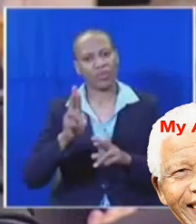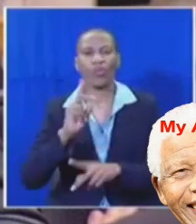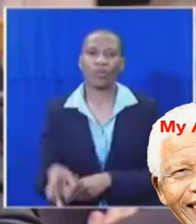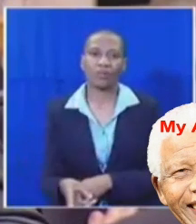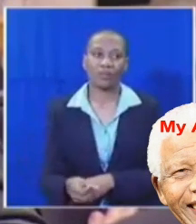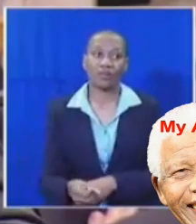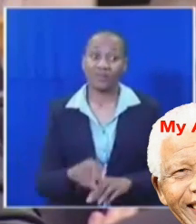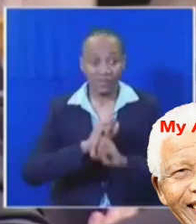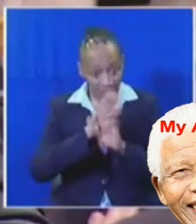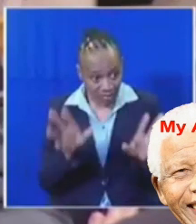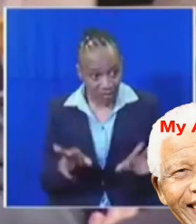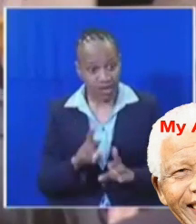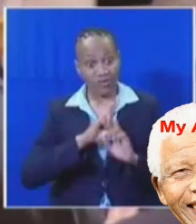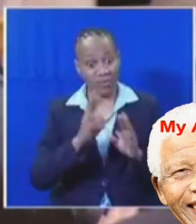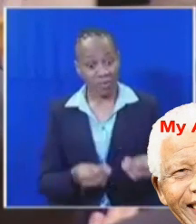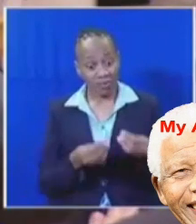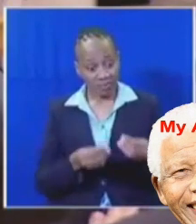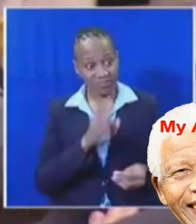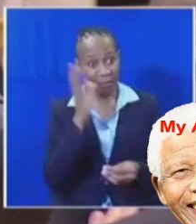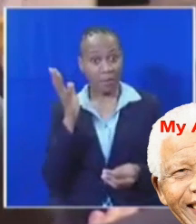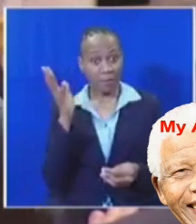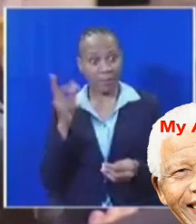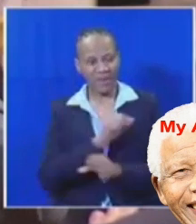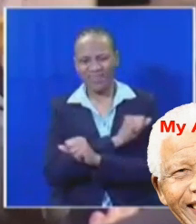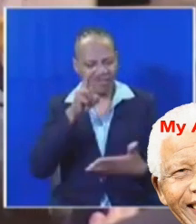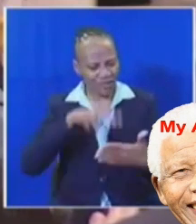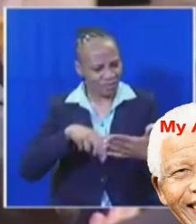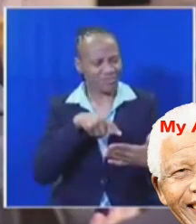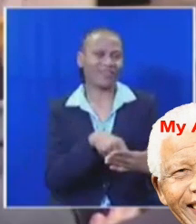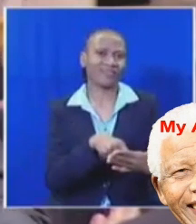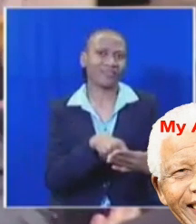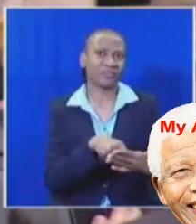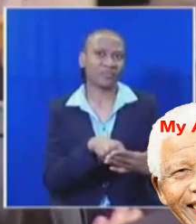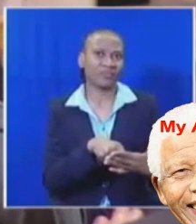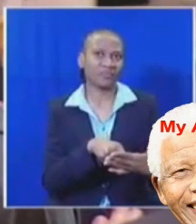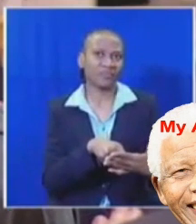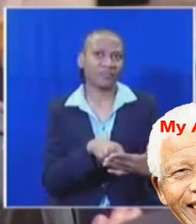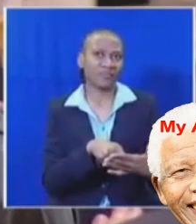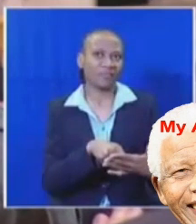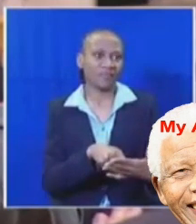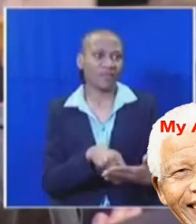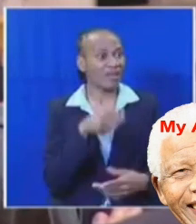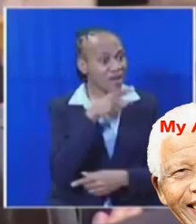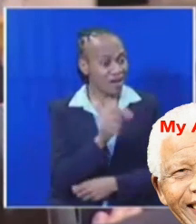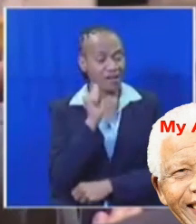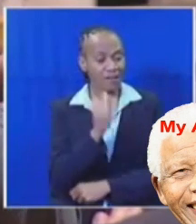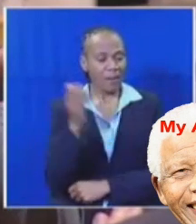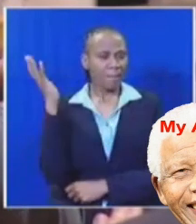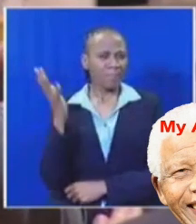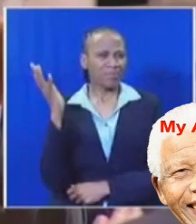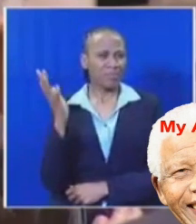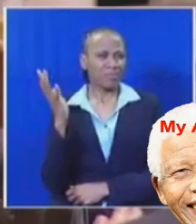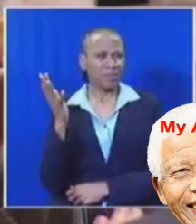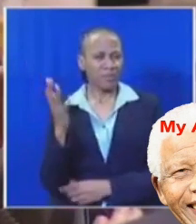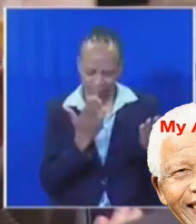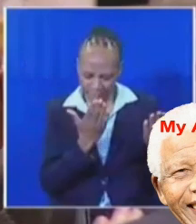read the report that he refers to. So I think he should withdraw that comment as well. His speech, Madam Chair, is frankly an embarrassment to